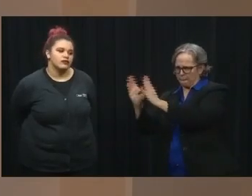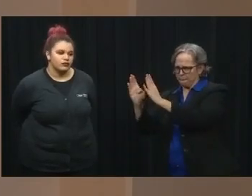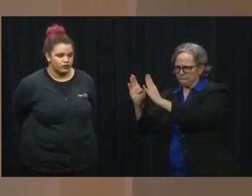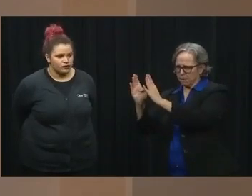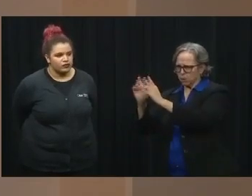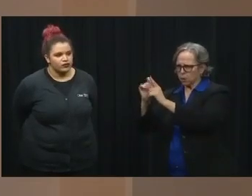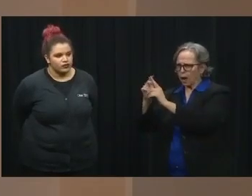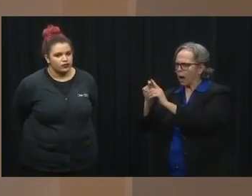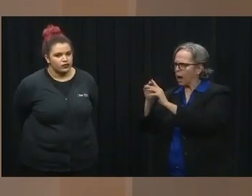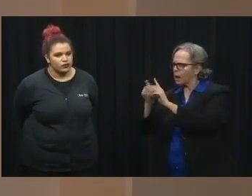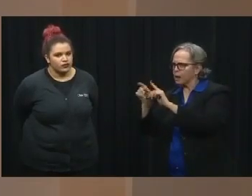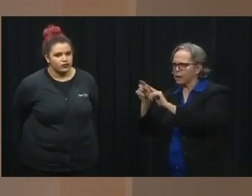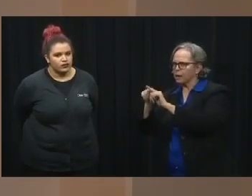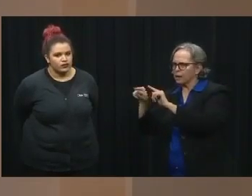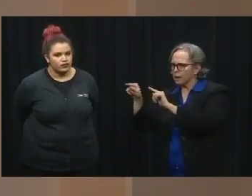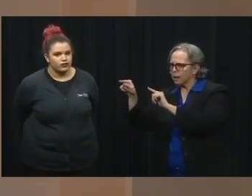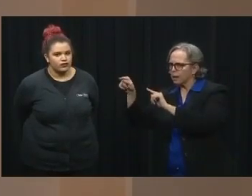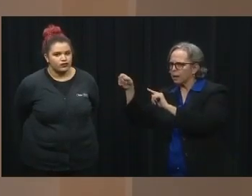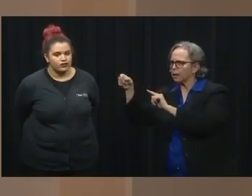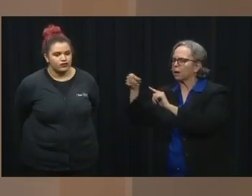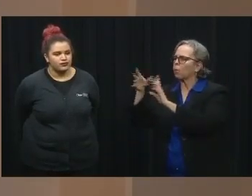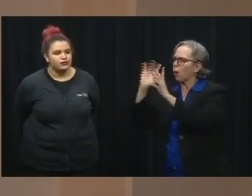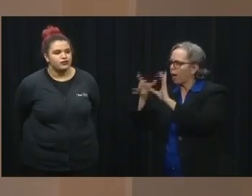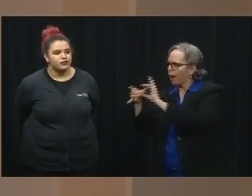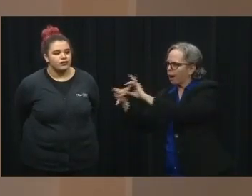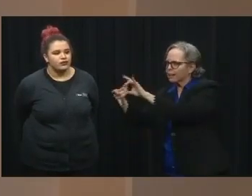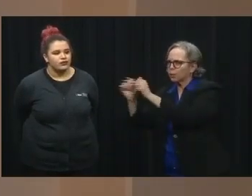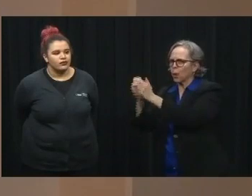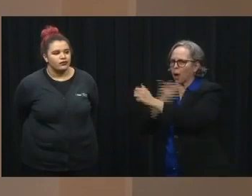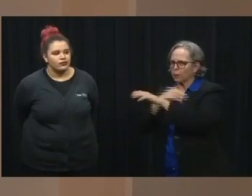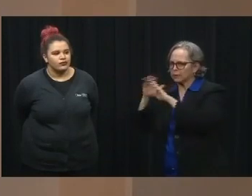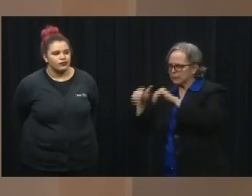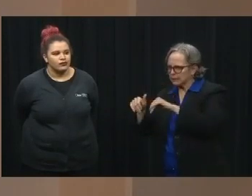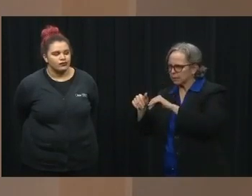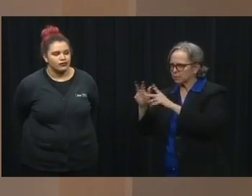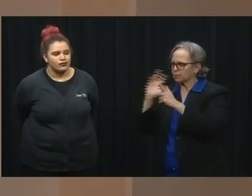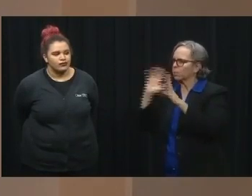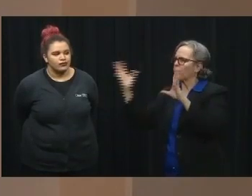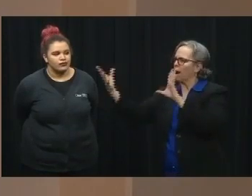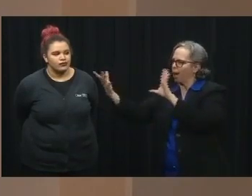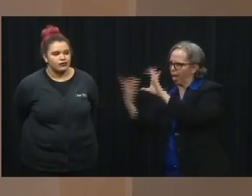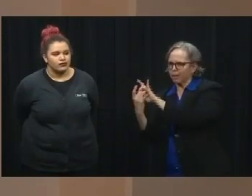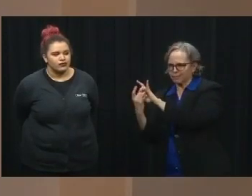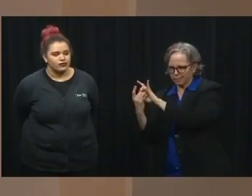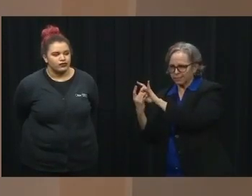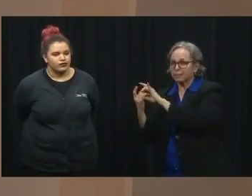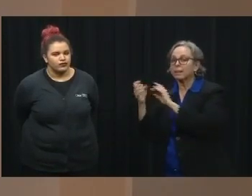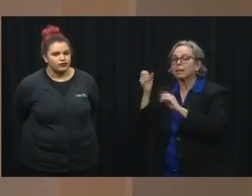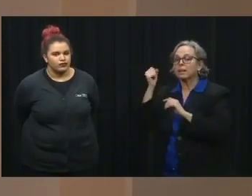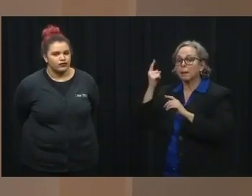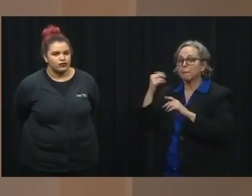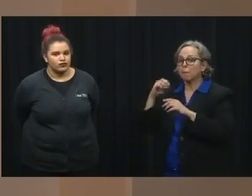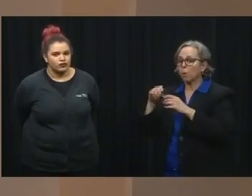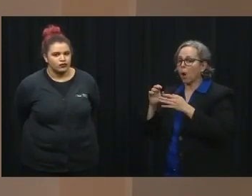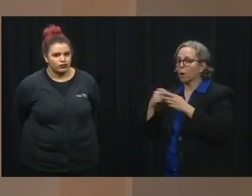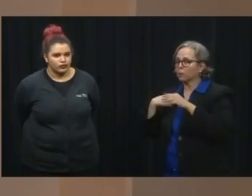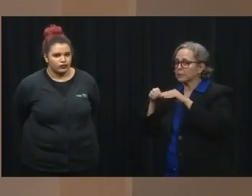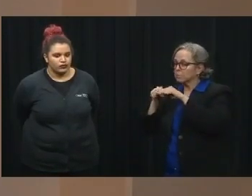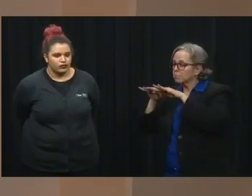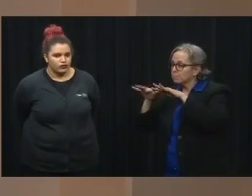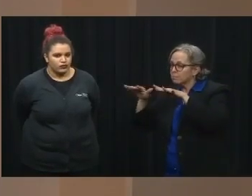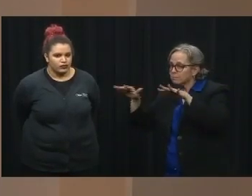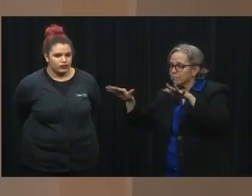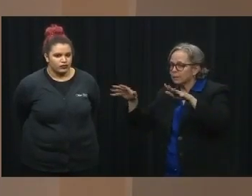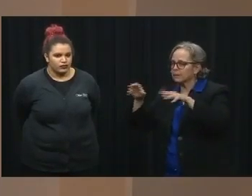our end. If the more we can spread that out during the course of the day, the better off that the system won't get